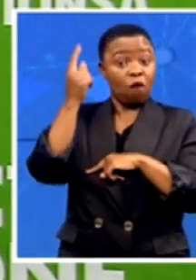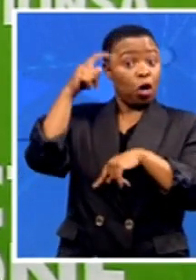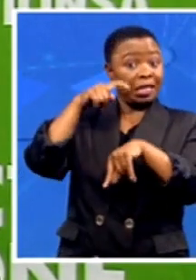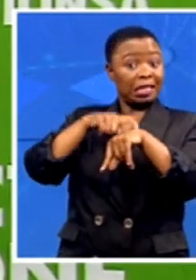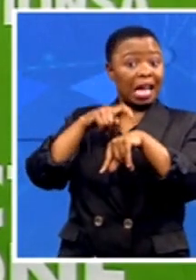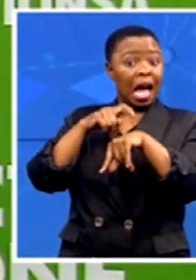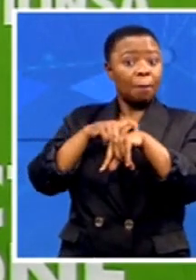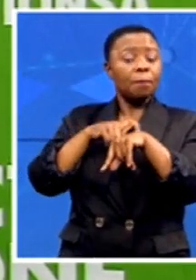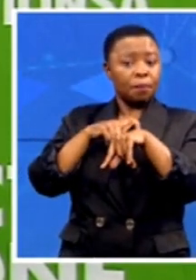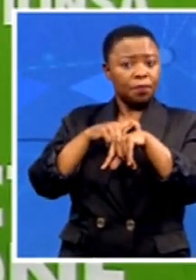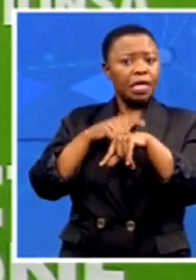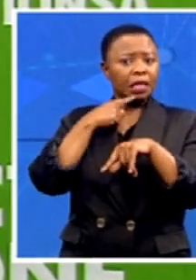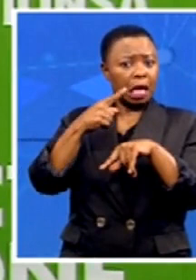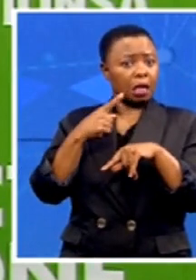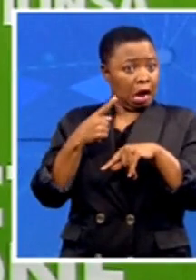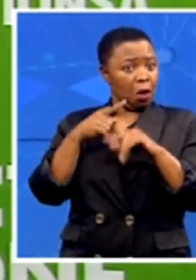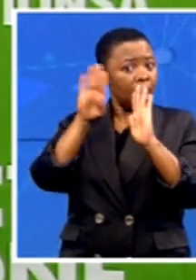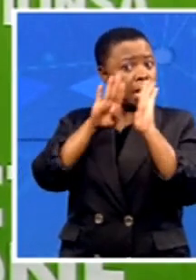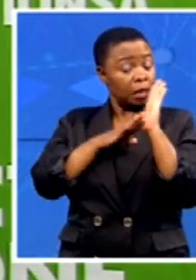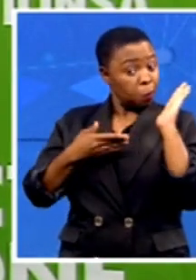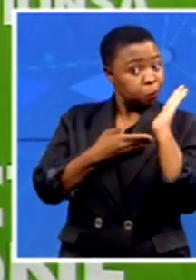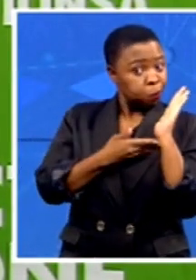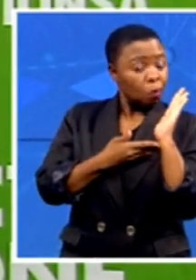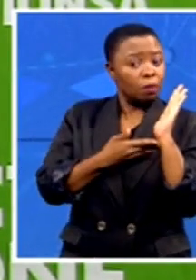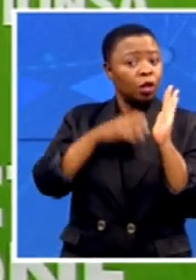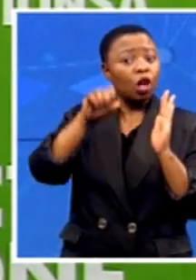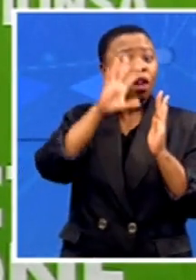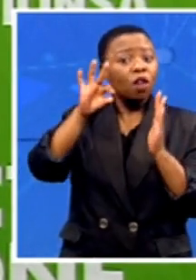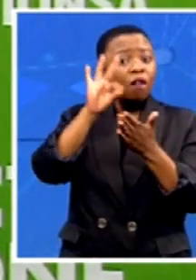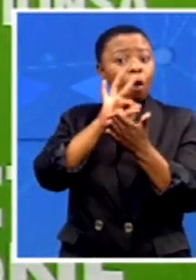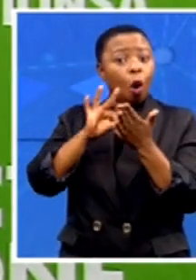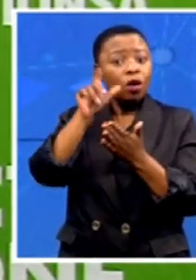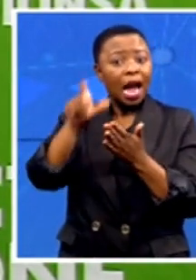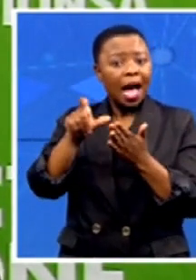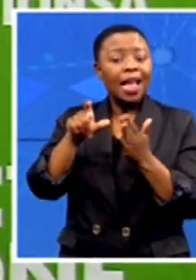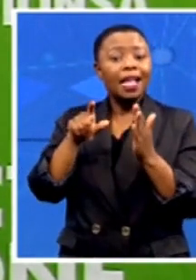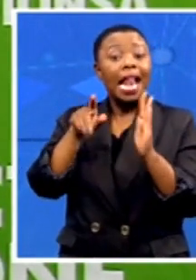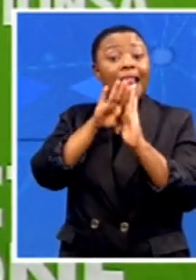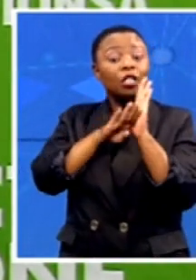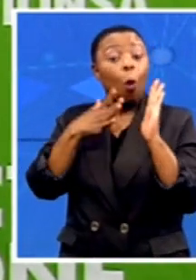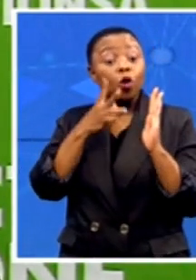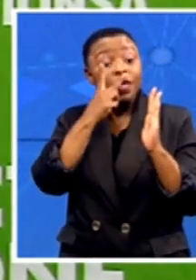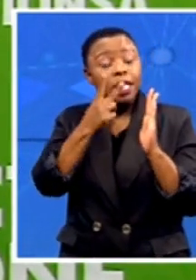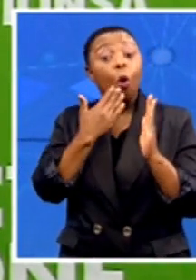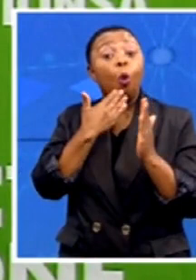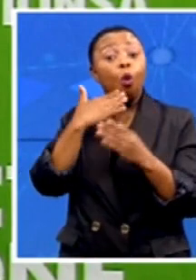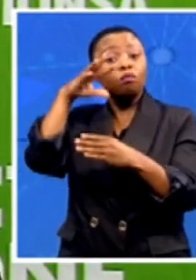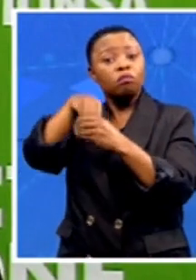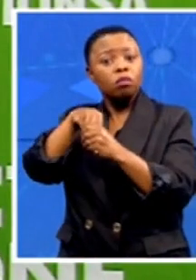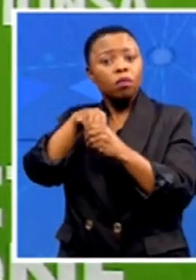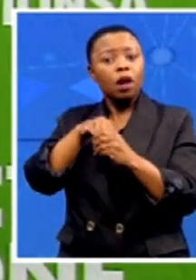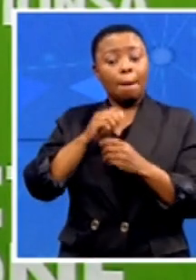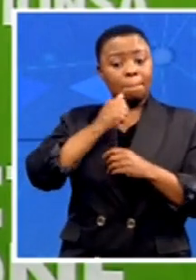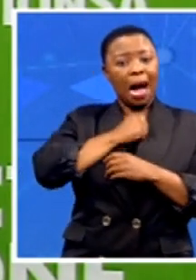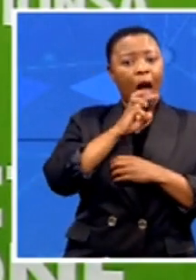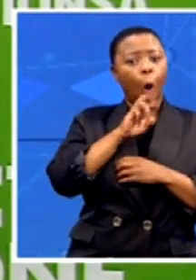lists. Any South African voter who has gone onto those lists to see who is contesting my ward and who I should consider voting for would not have